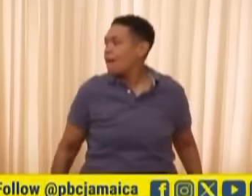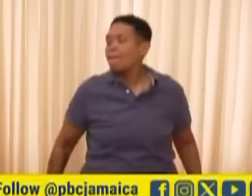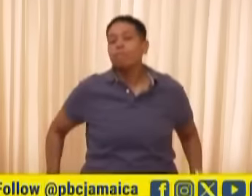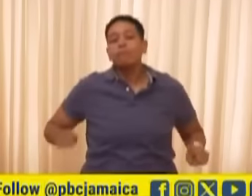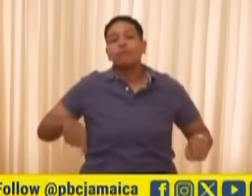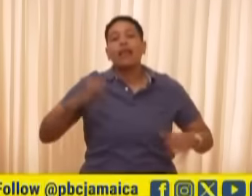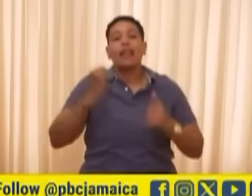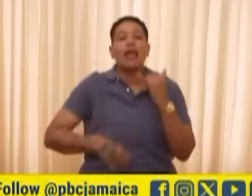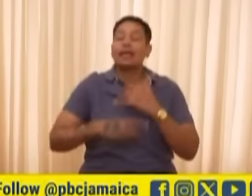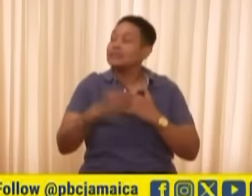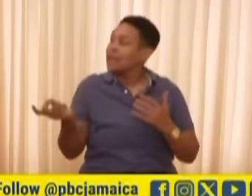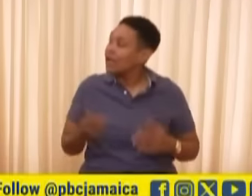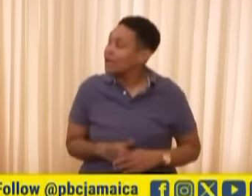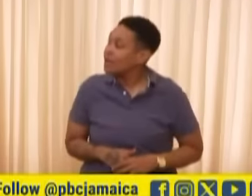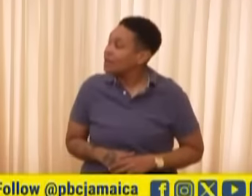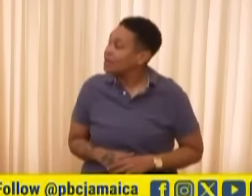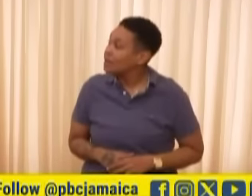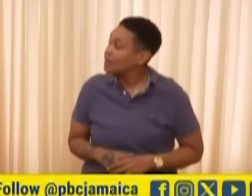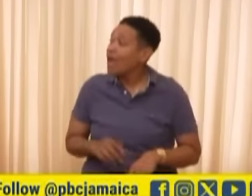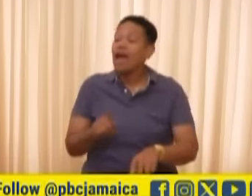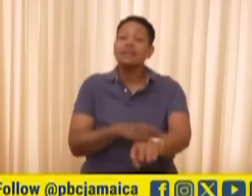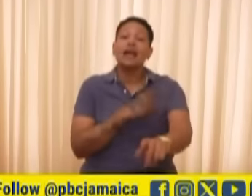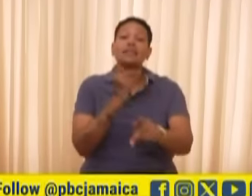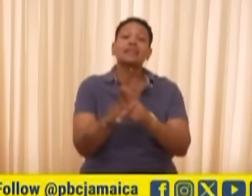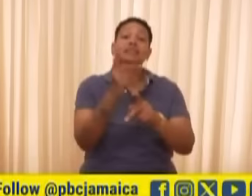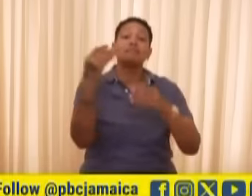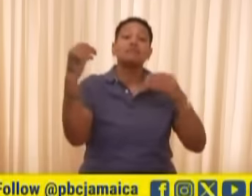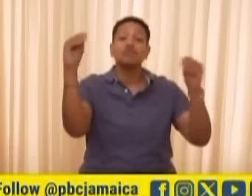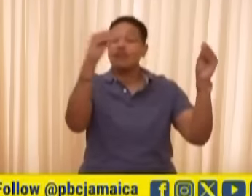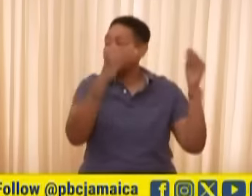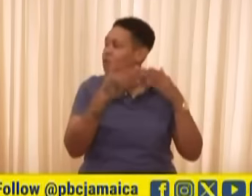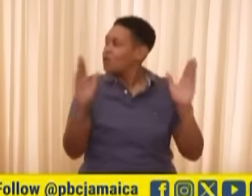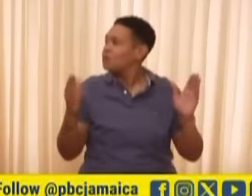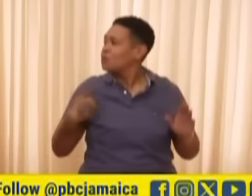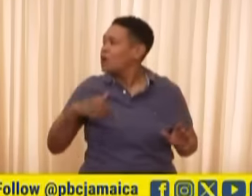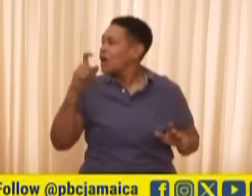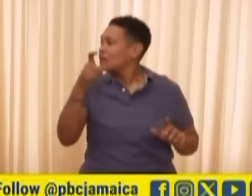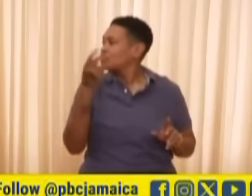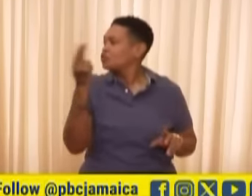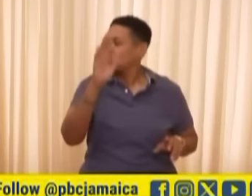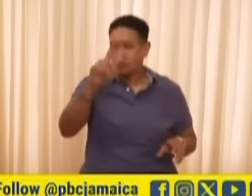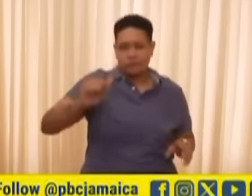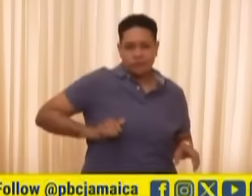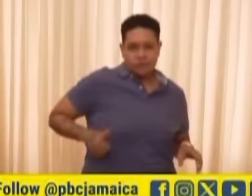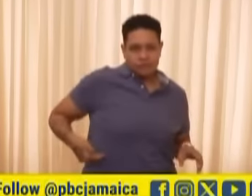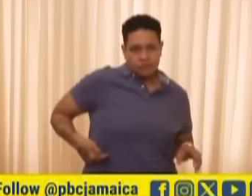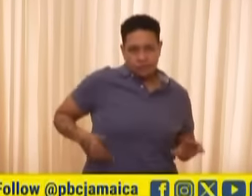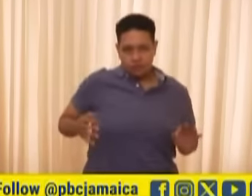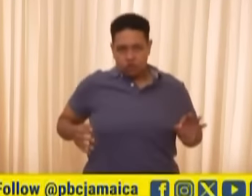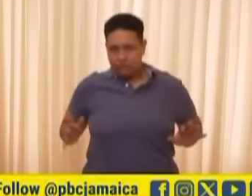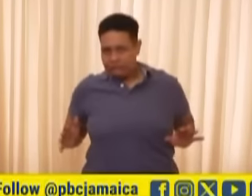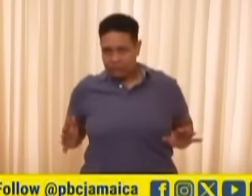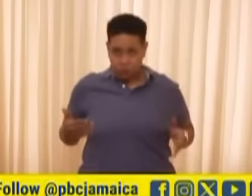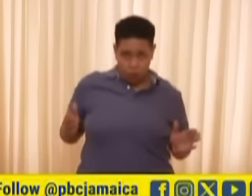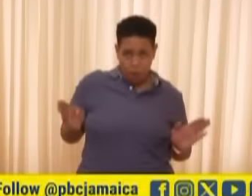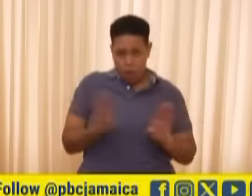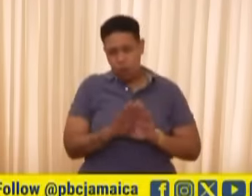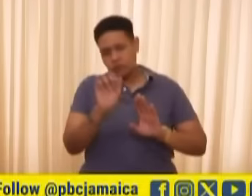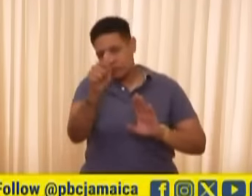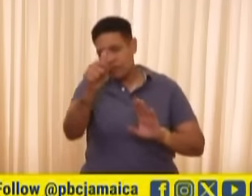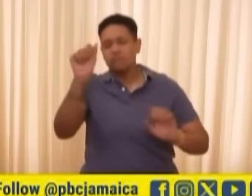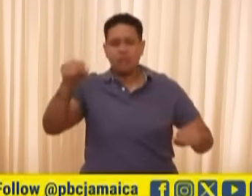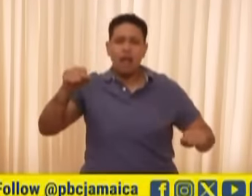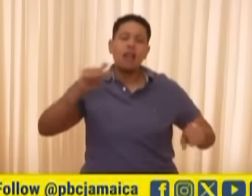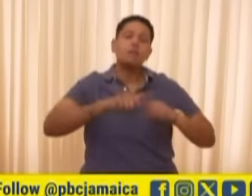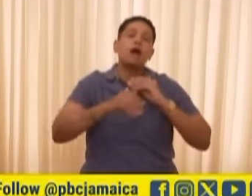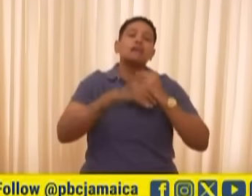So as long as you can keep your of course, we're asking you to use your discretion and judgment in this matter, but